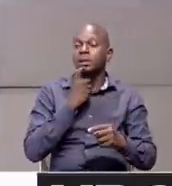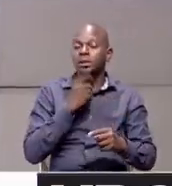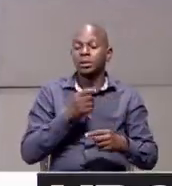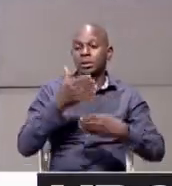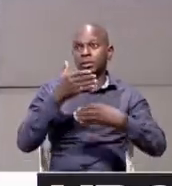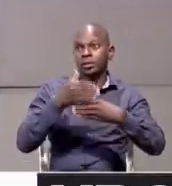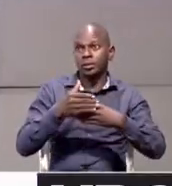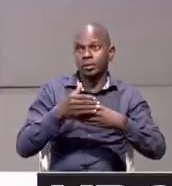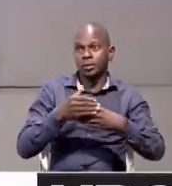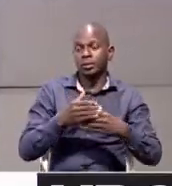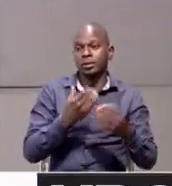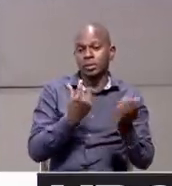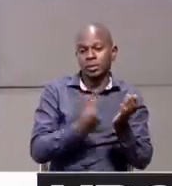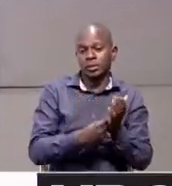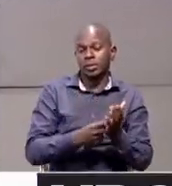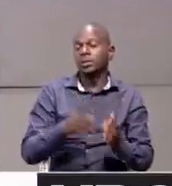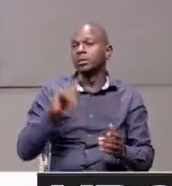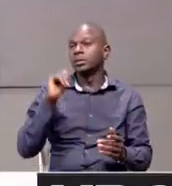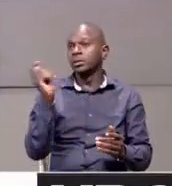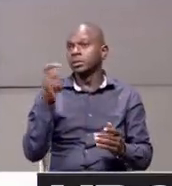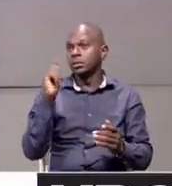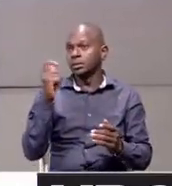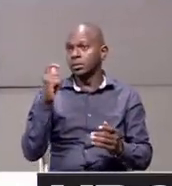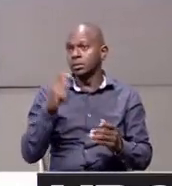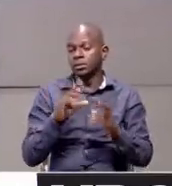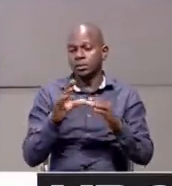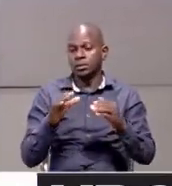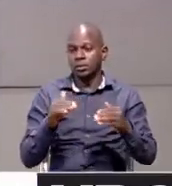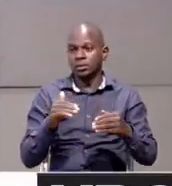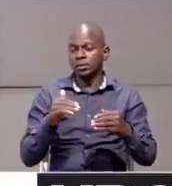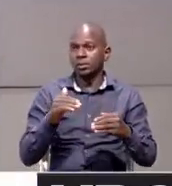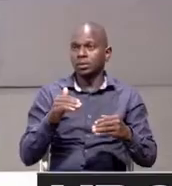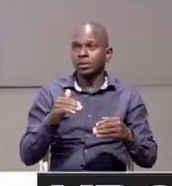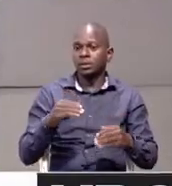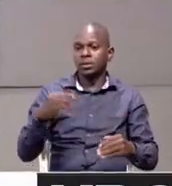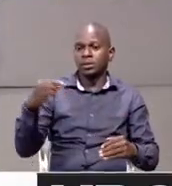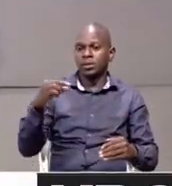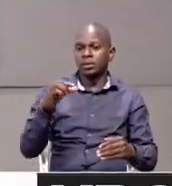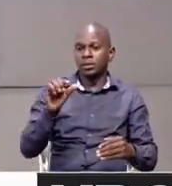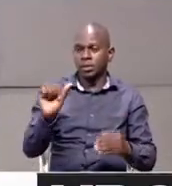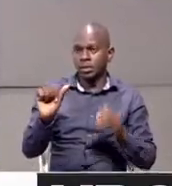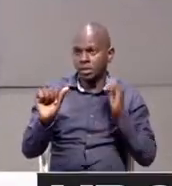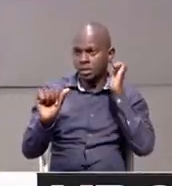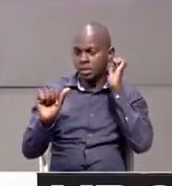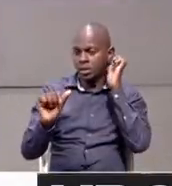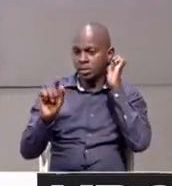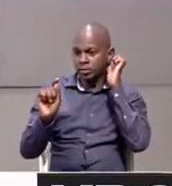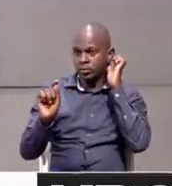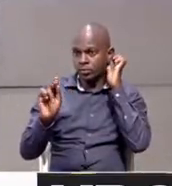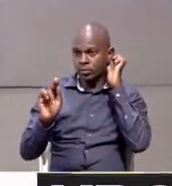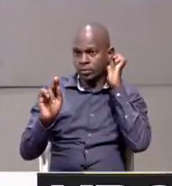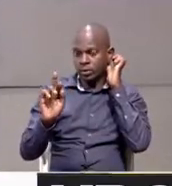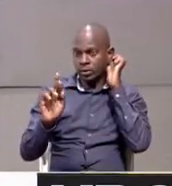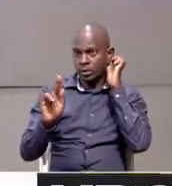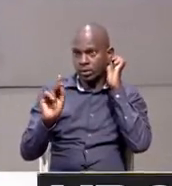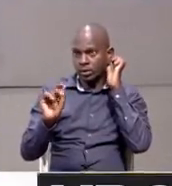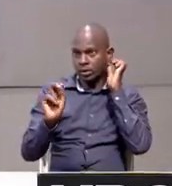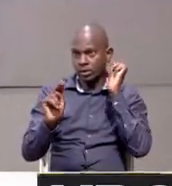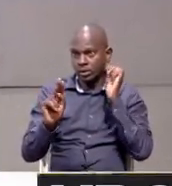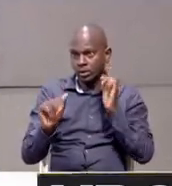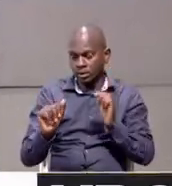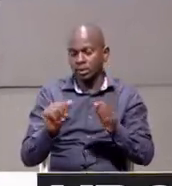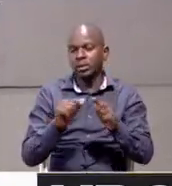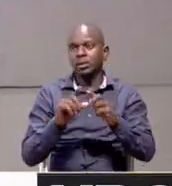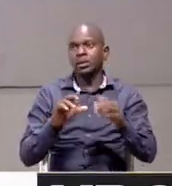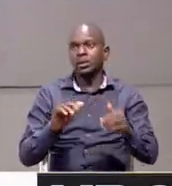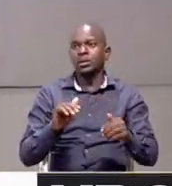border between Uganda and Kenya, especially on the corridor between the GA and the Turkana, and the